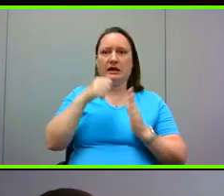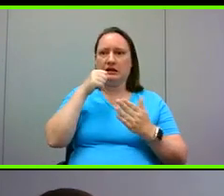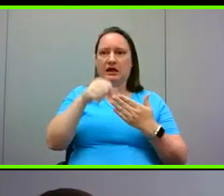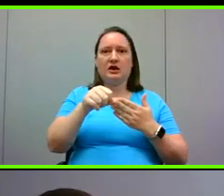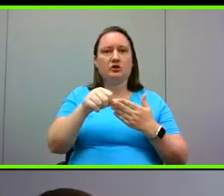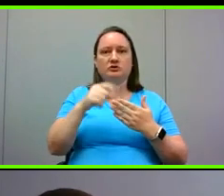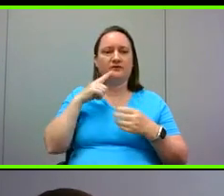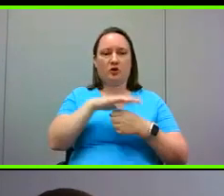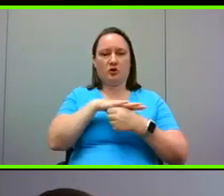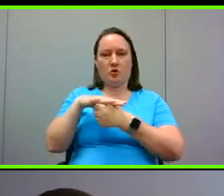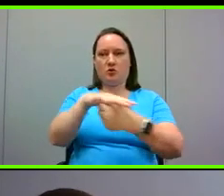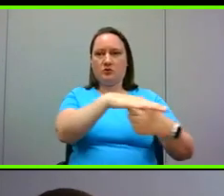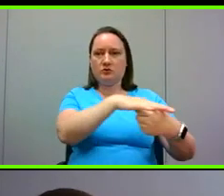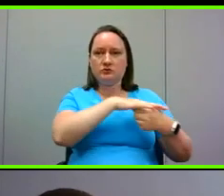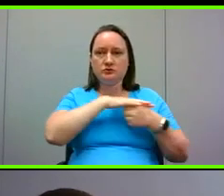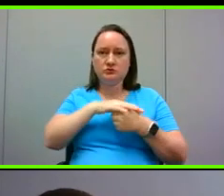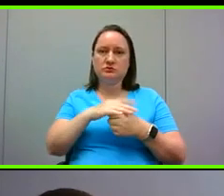to the